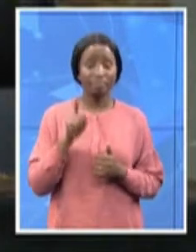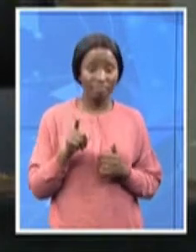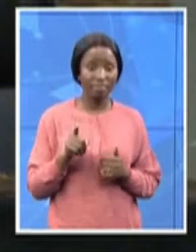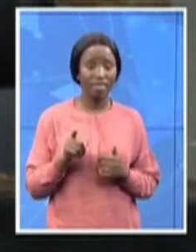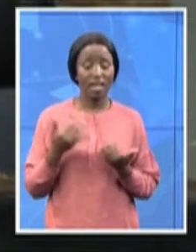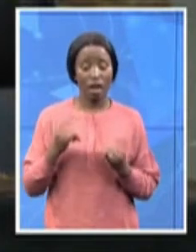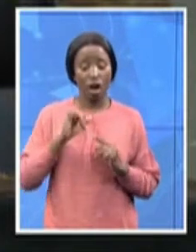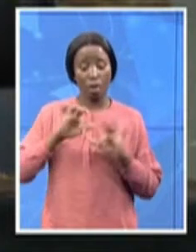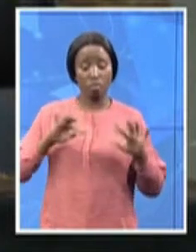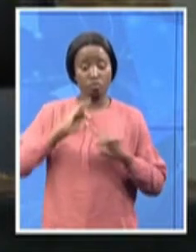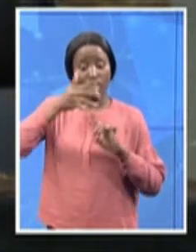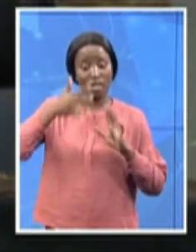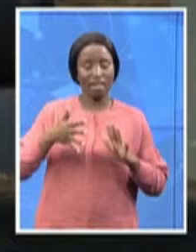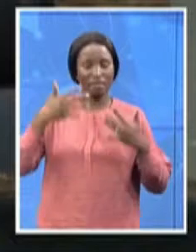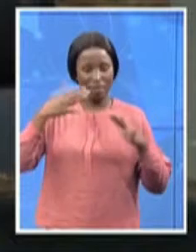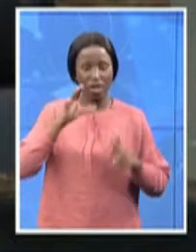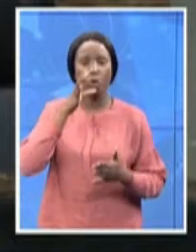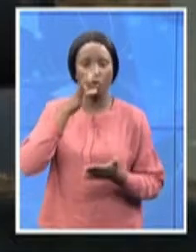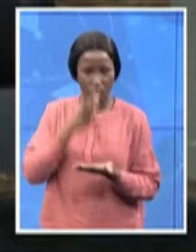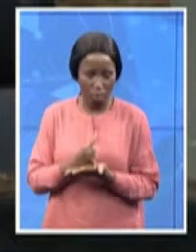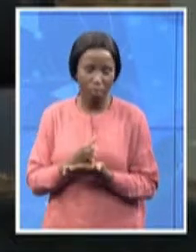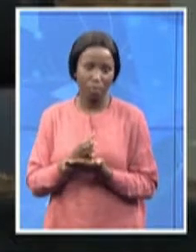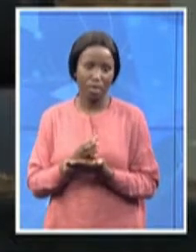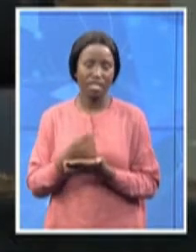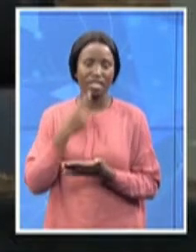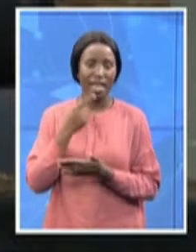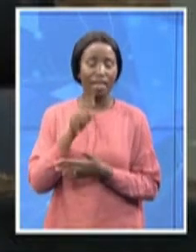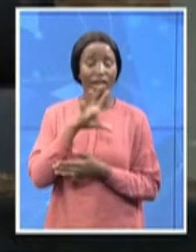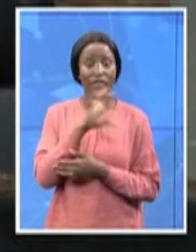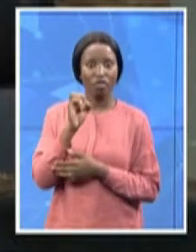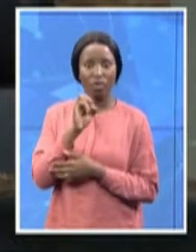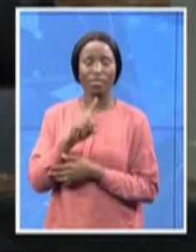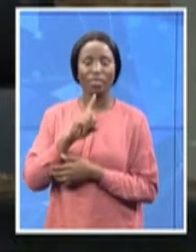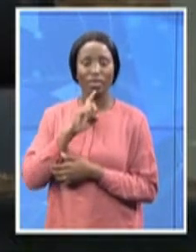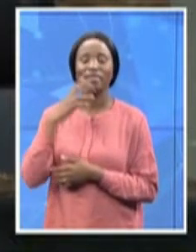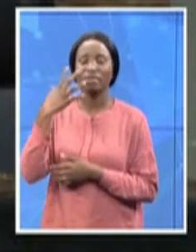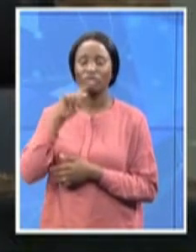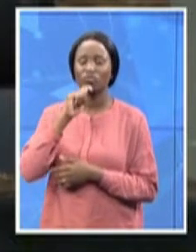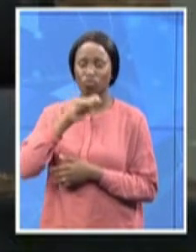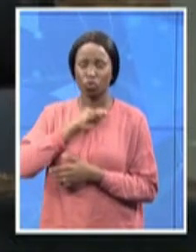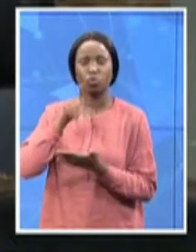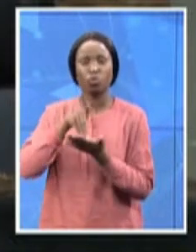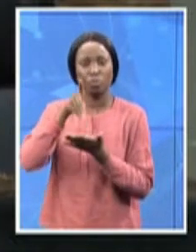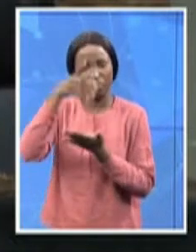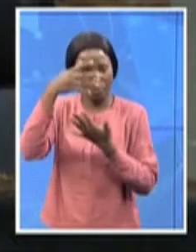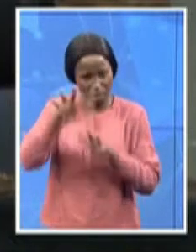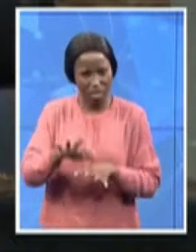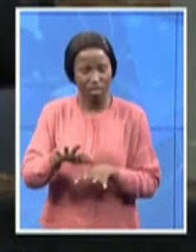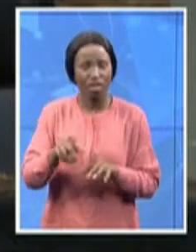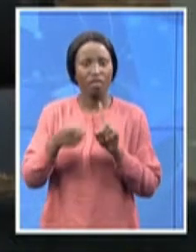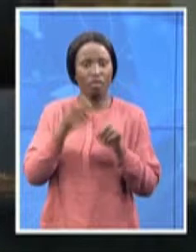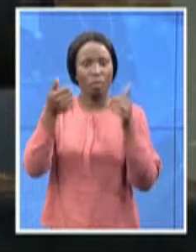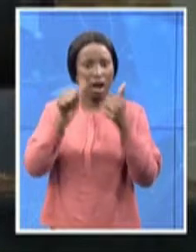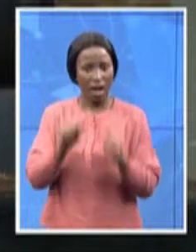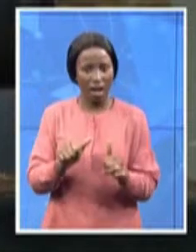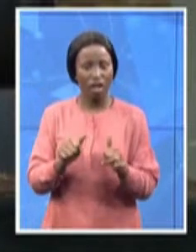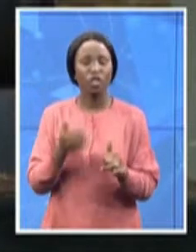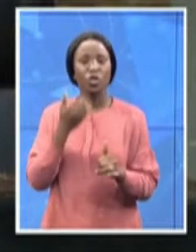of 500,000 was paid from the account held by Miyoto Trading into